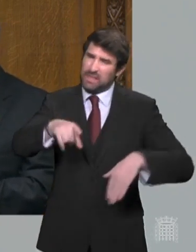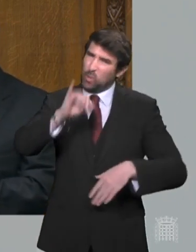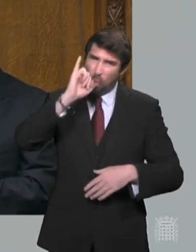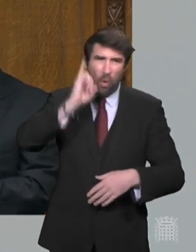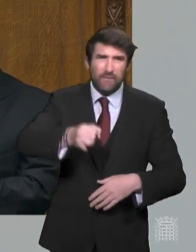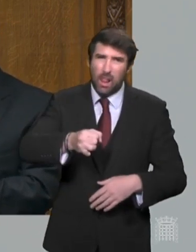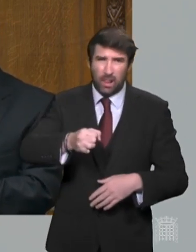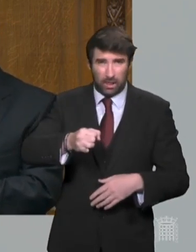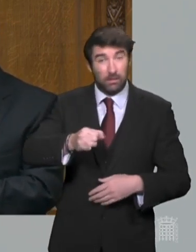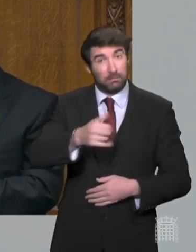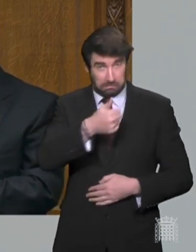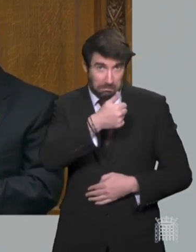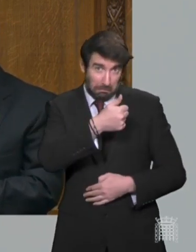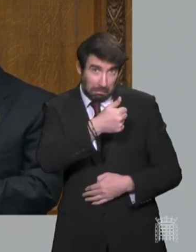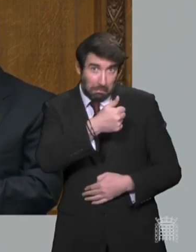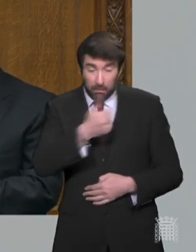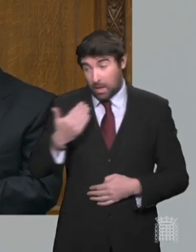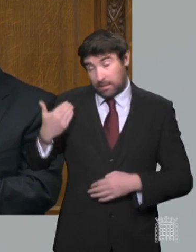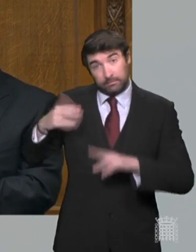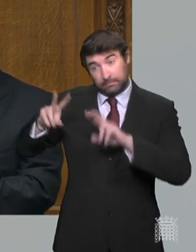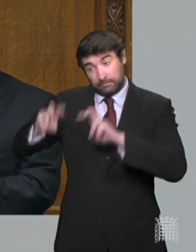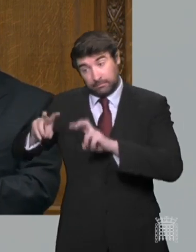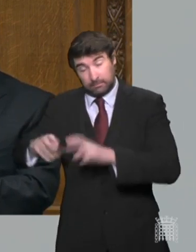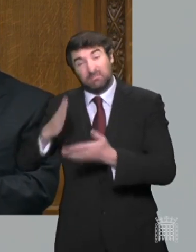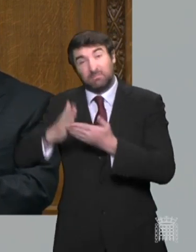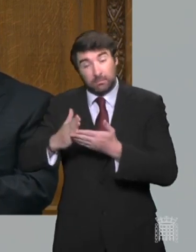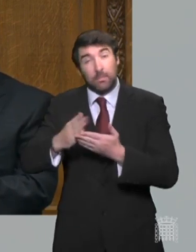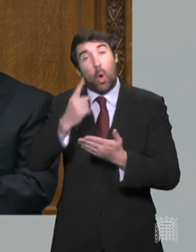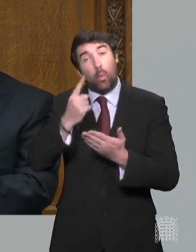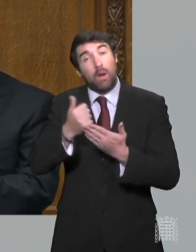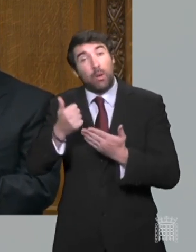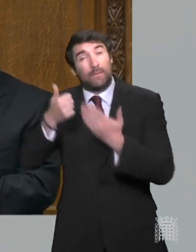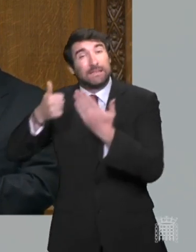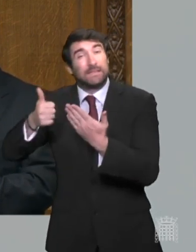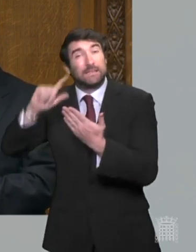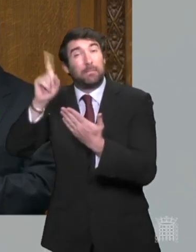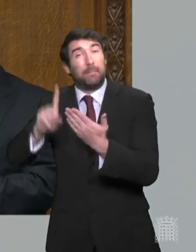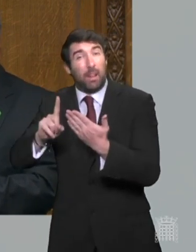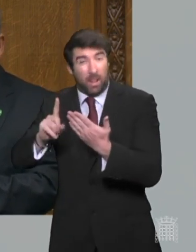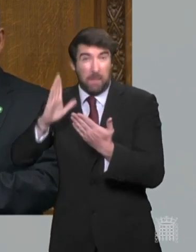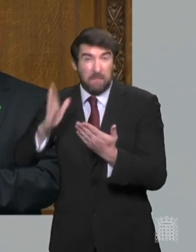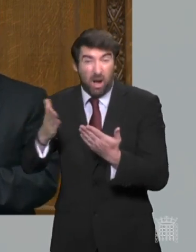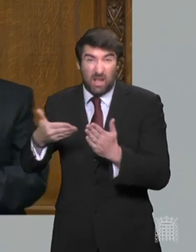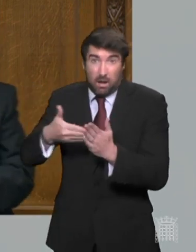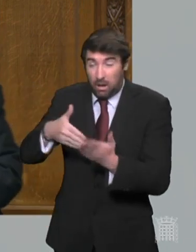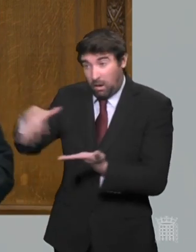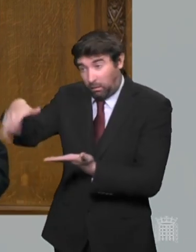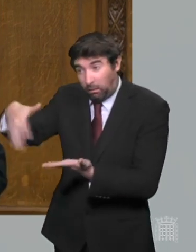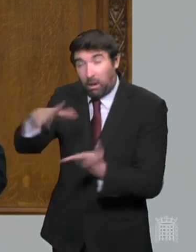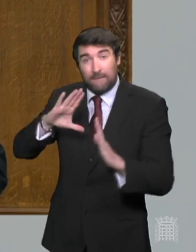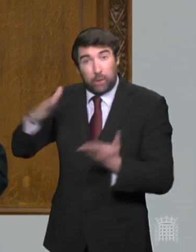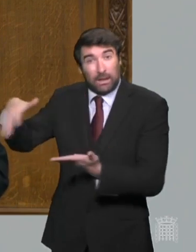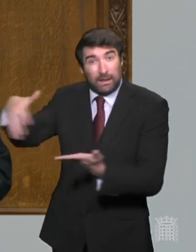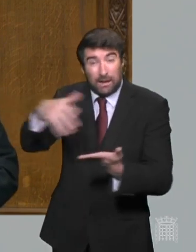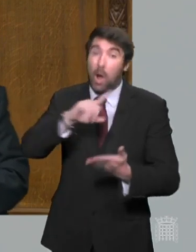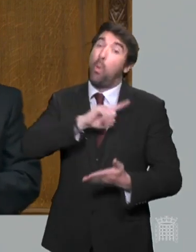1 in 6 people fear that they will almost certainly have to use a food bank in just 4 weeks' time as a result of the government's decision to ask the £20